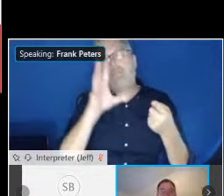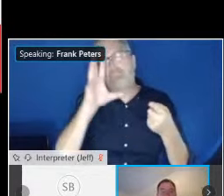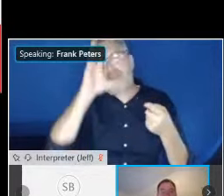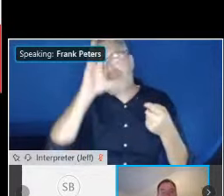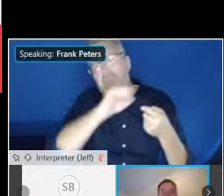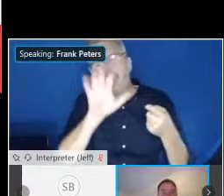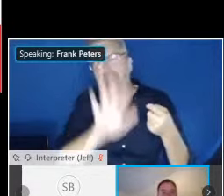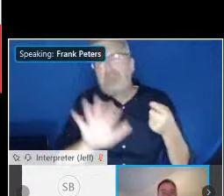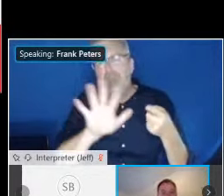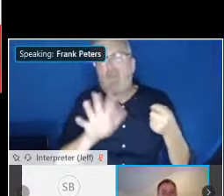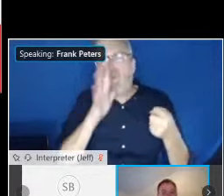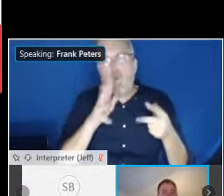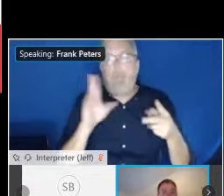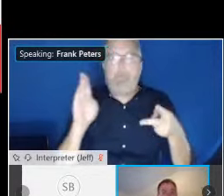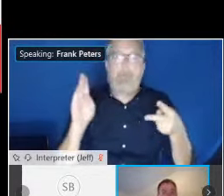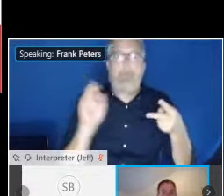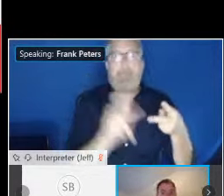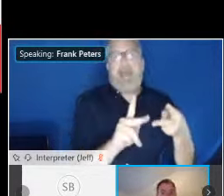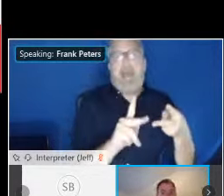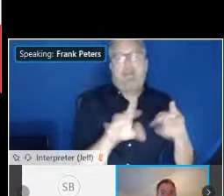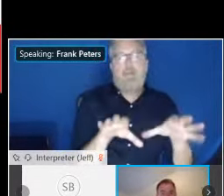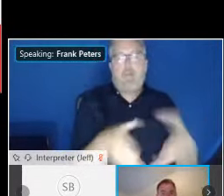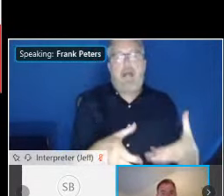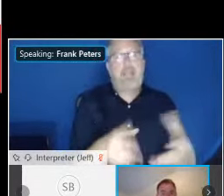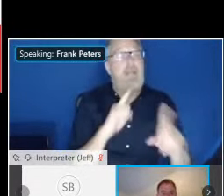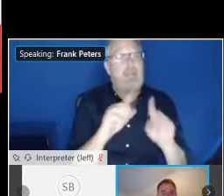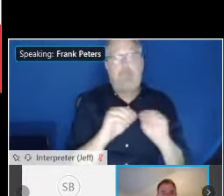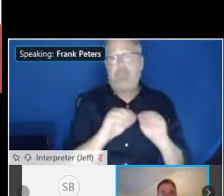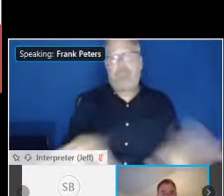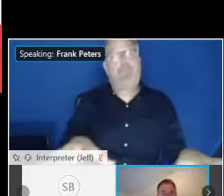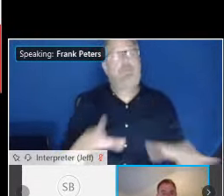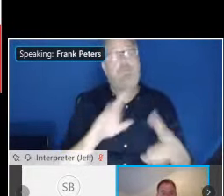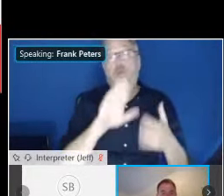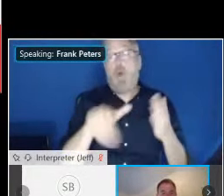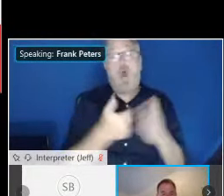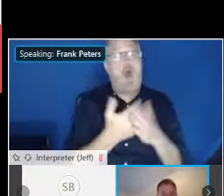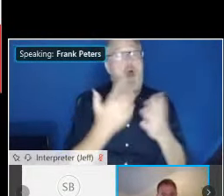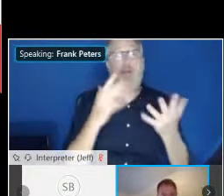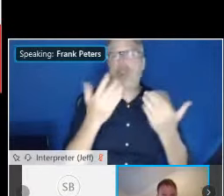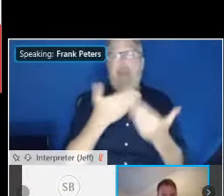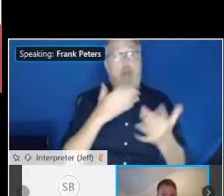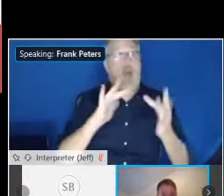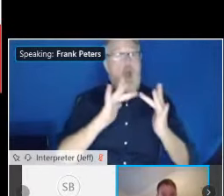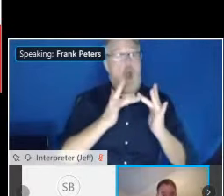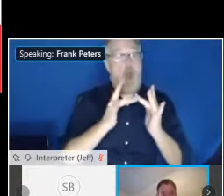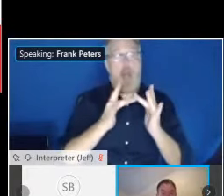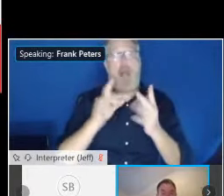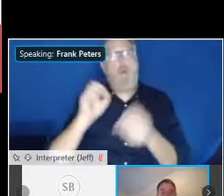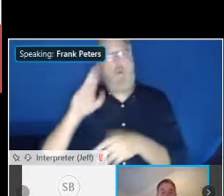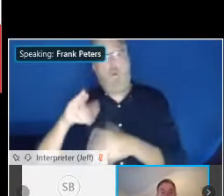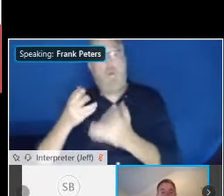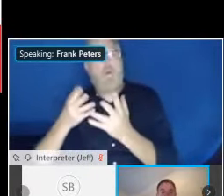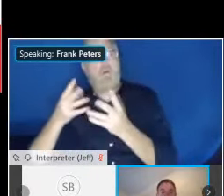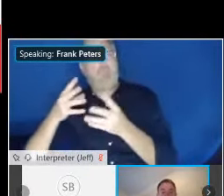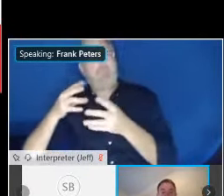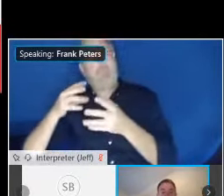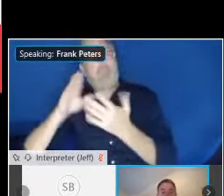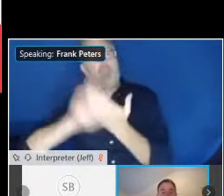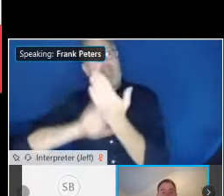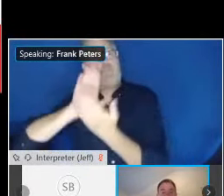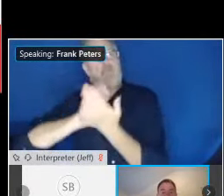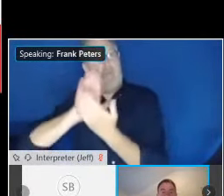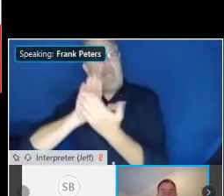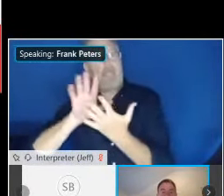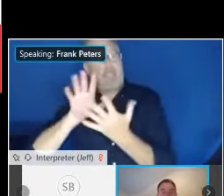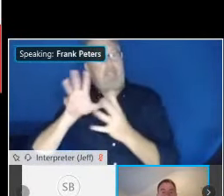classroom. Please note that this is going to all sections, whether it's in person or online. And so you're notified of that with